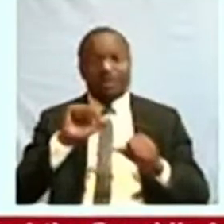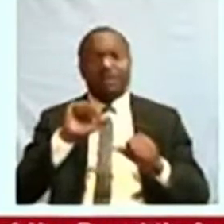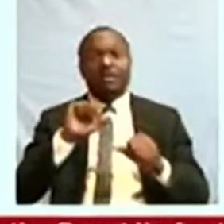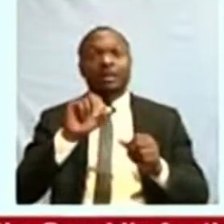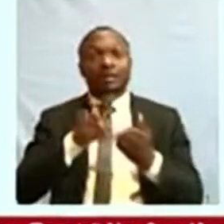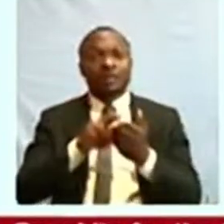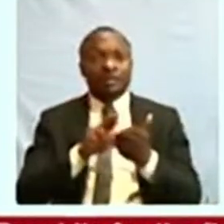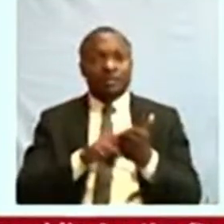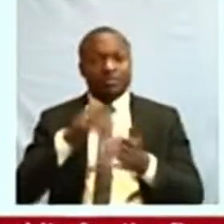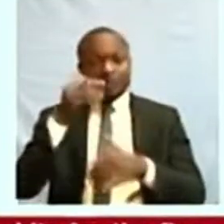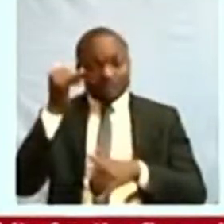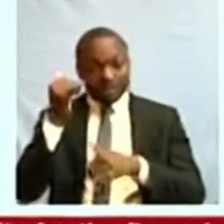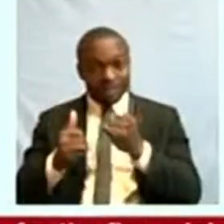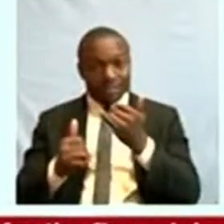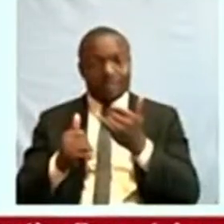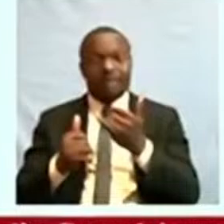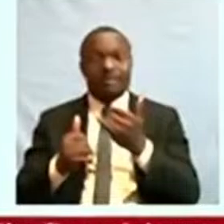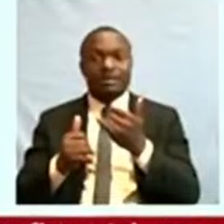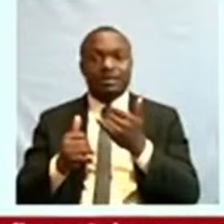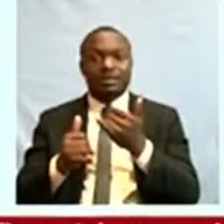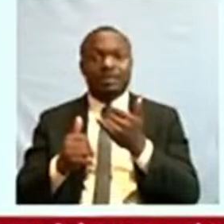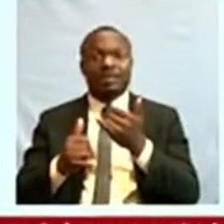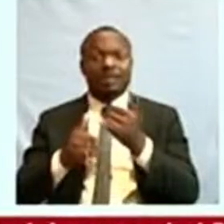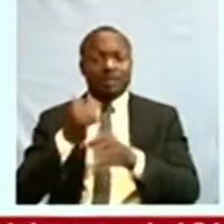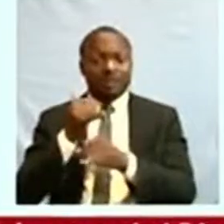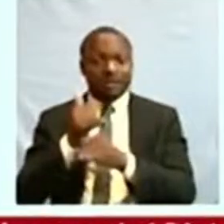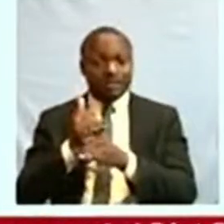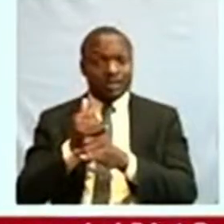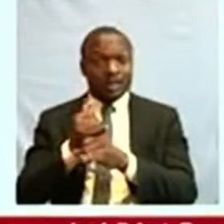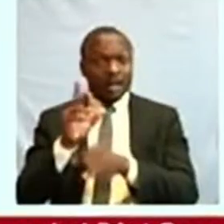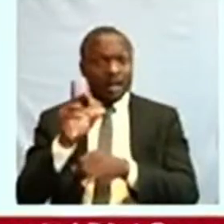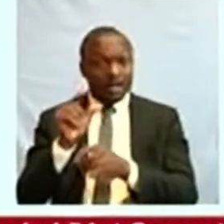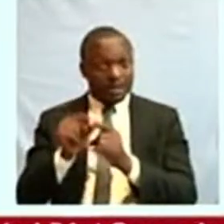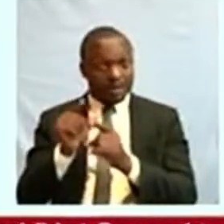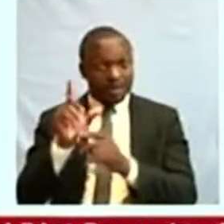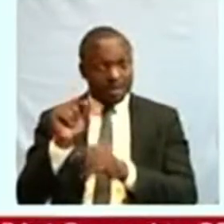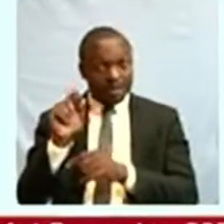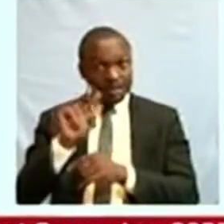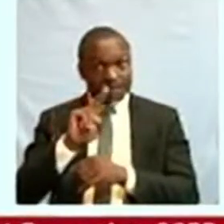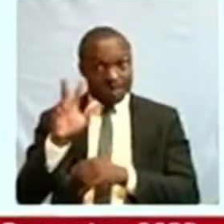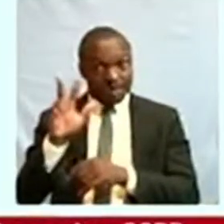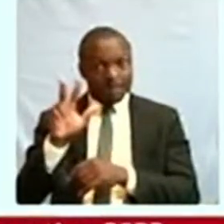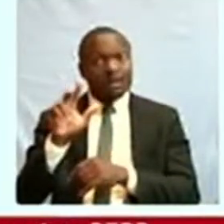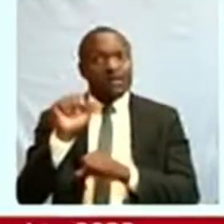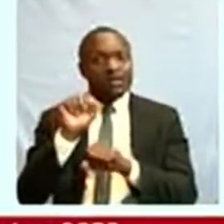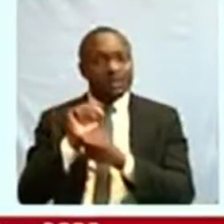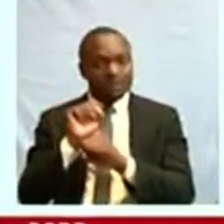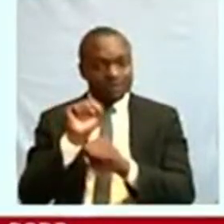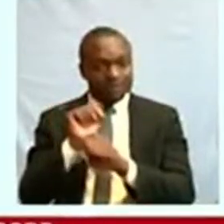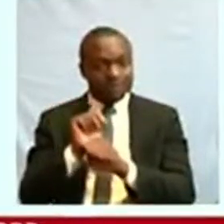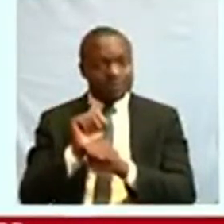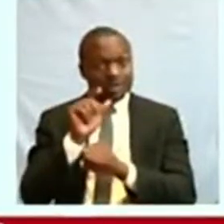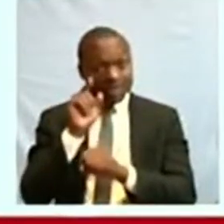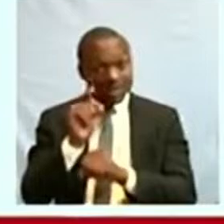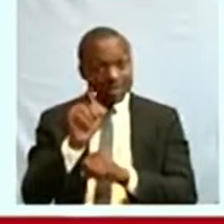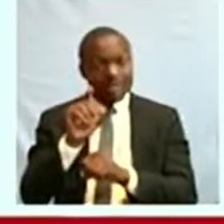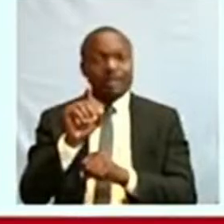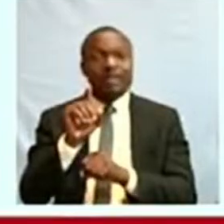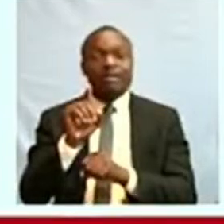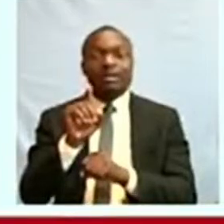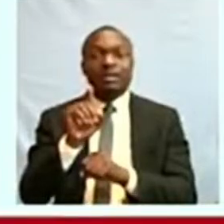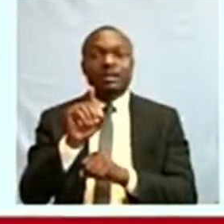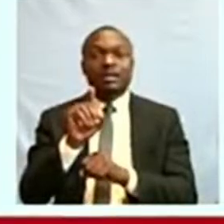December 2023, and the work that the director is describing is work that we have done in this